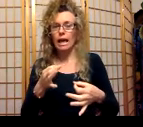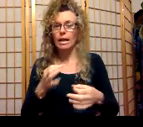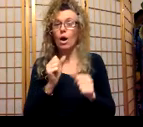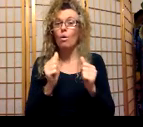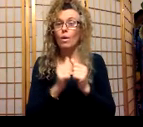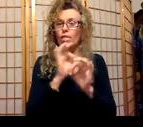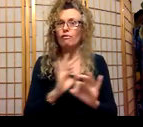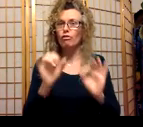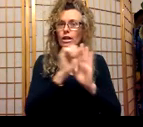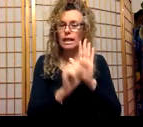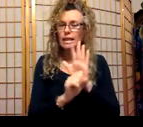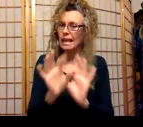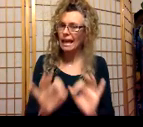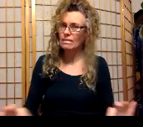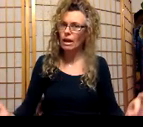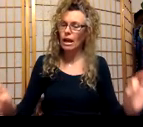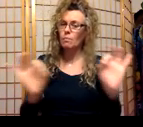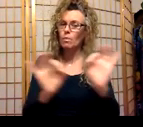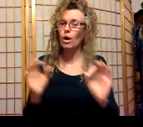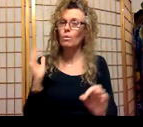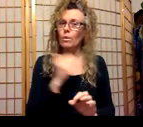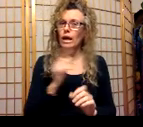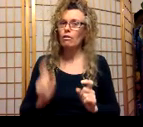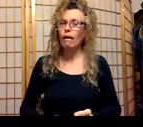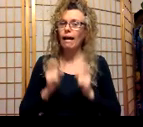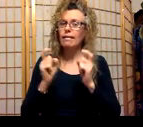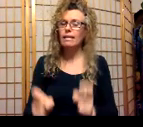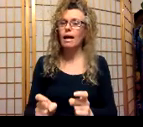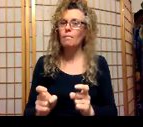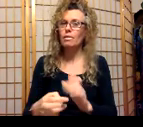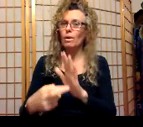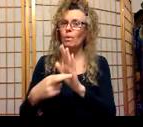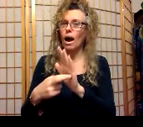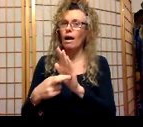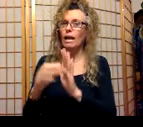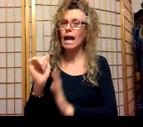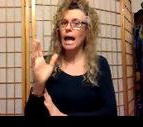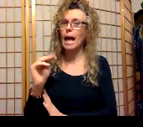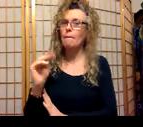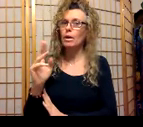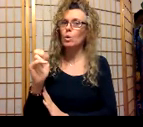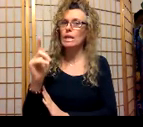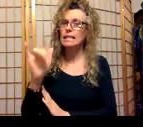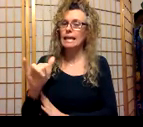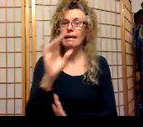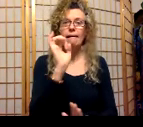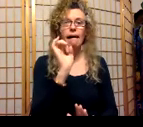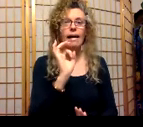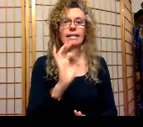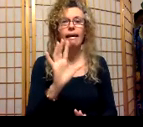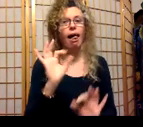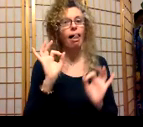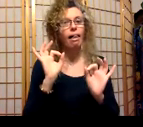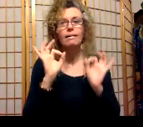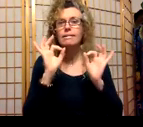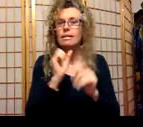That is very important, because we granted them the required immunity. It is the ideal situation for